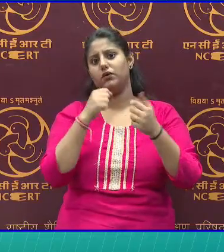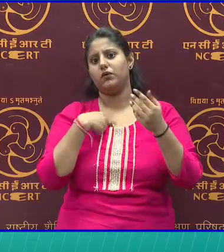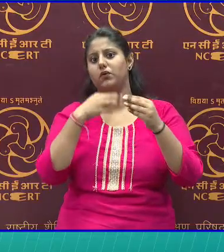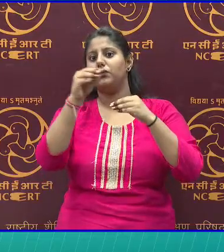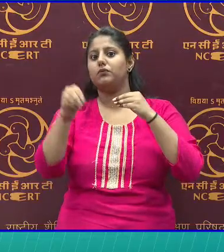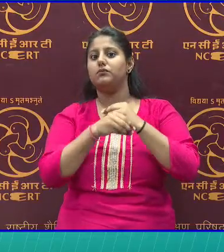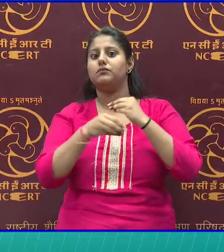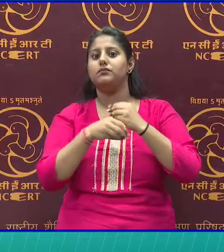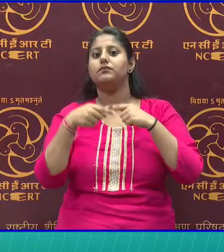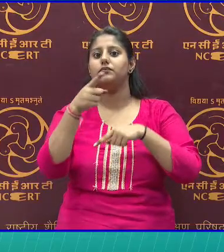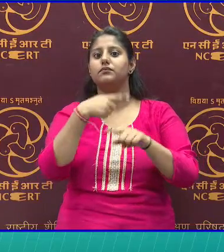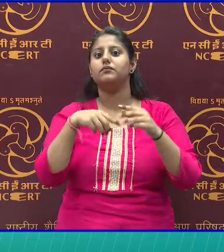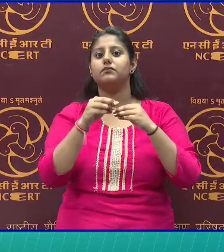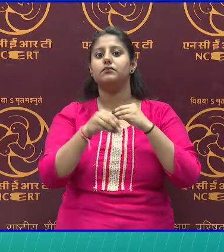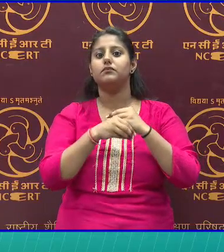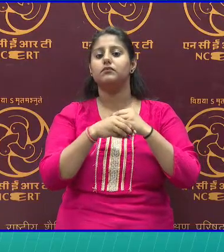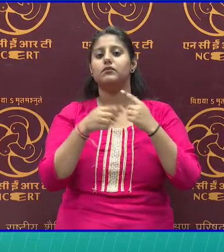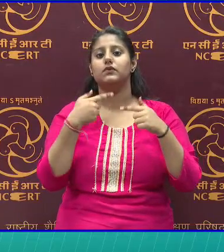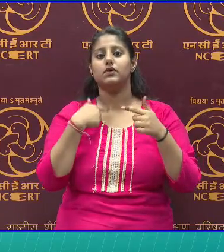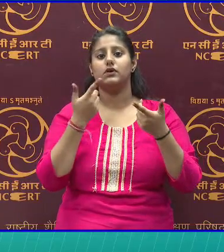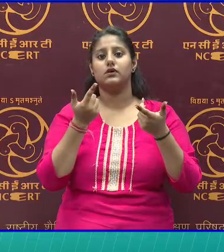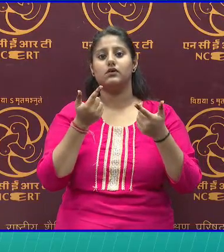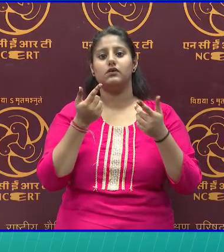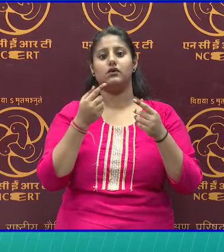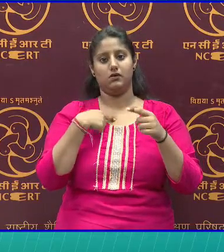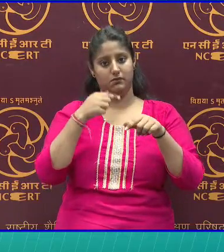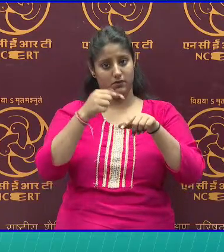about childhood, we have